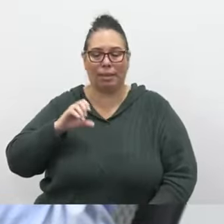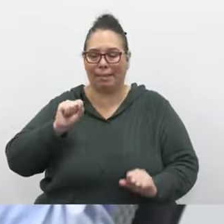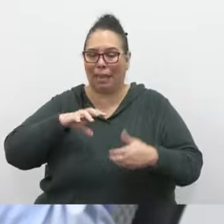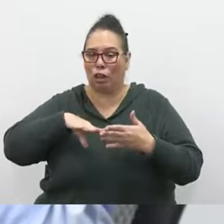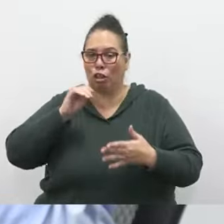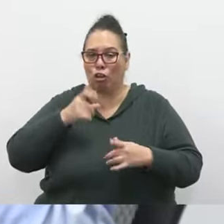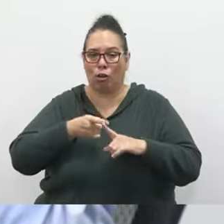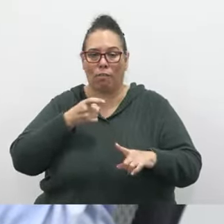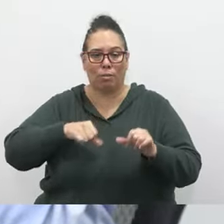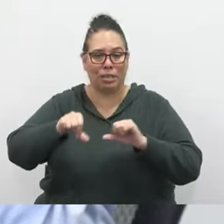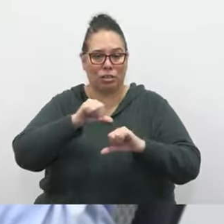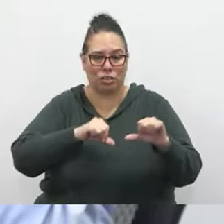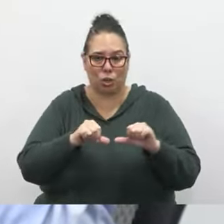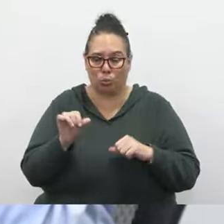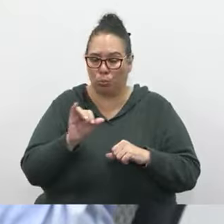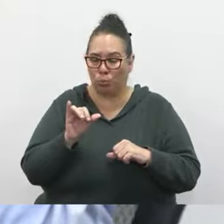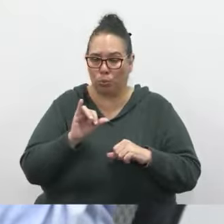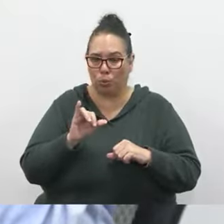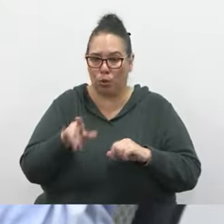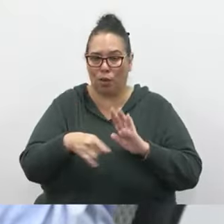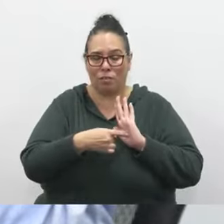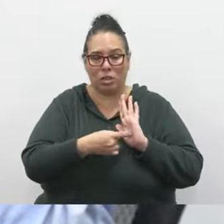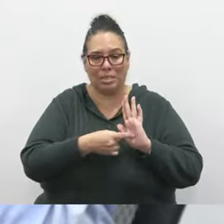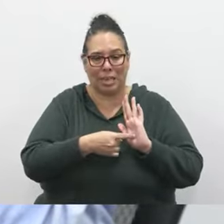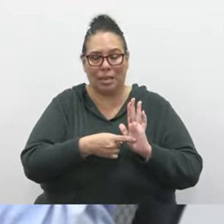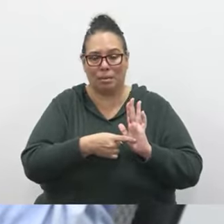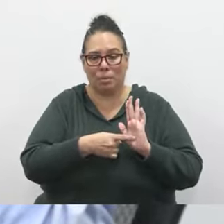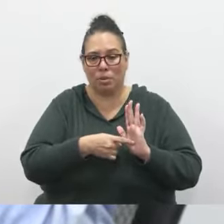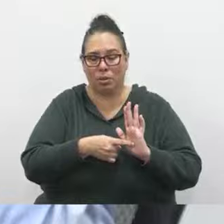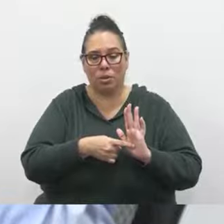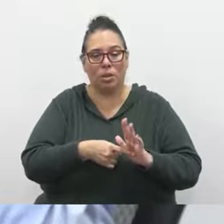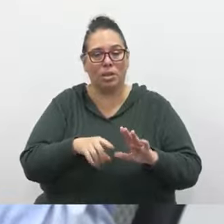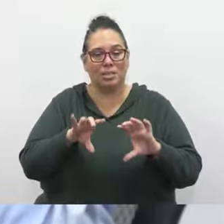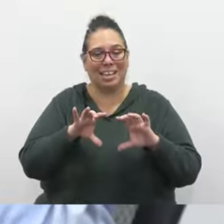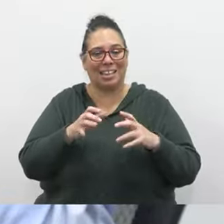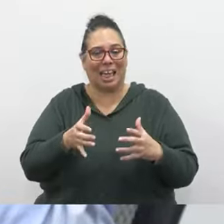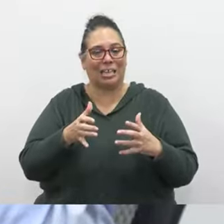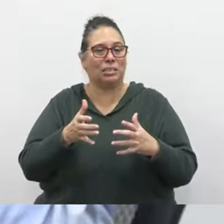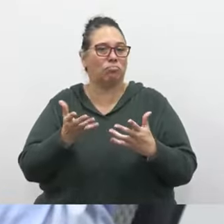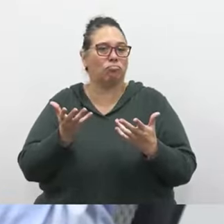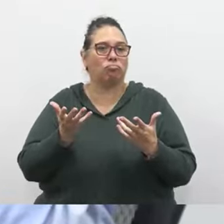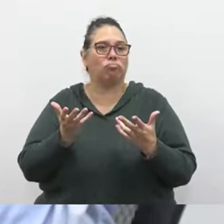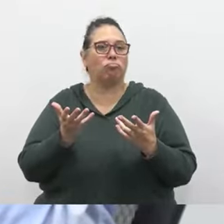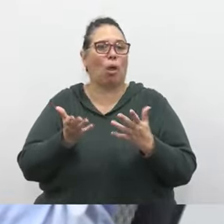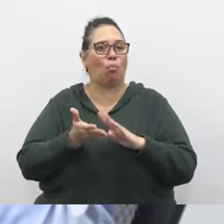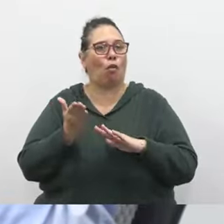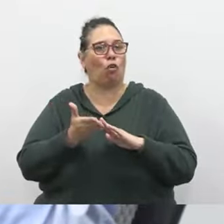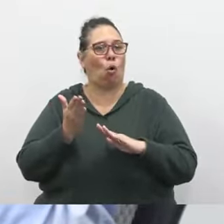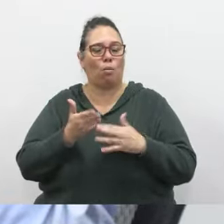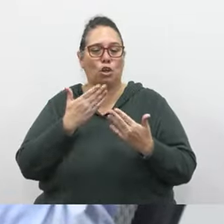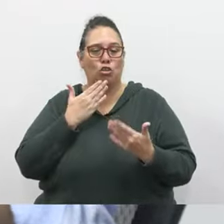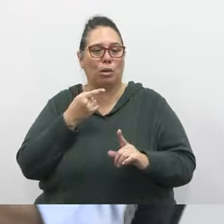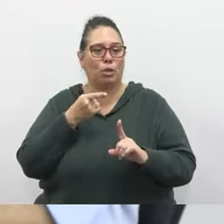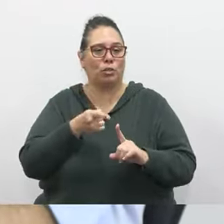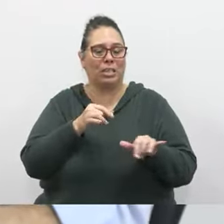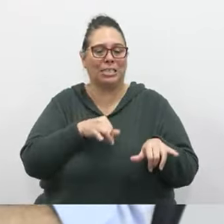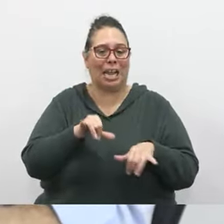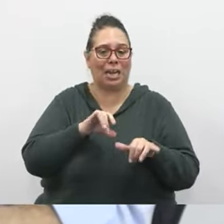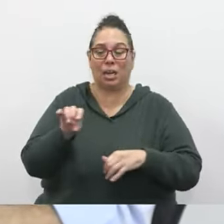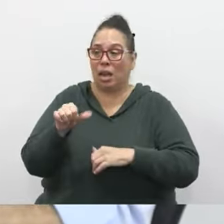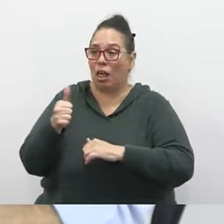another. For example, a teacher who has a class who may perform very well on a particular standard and other teachers may